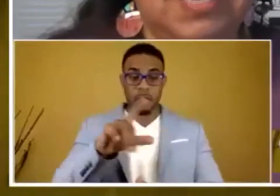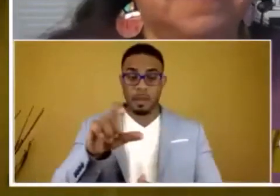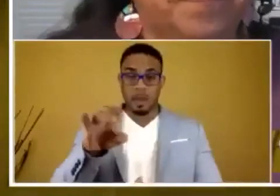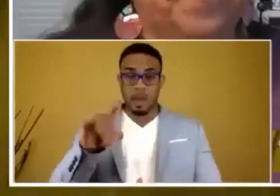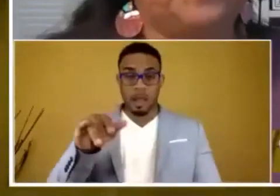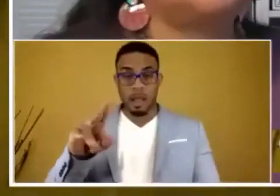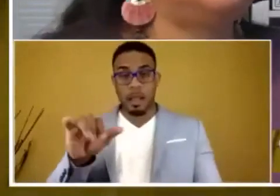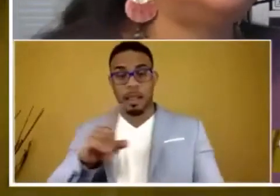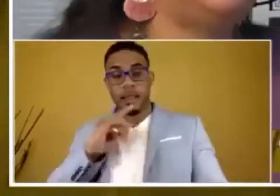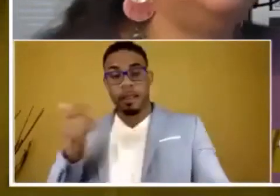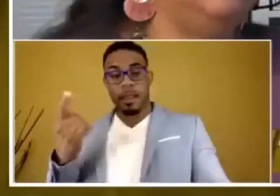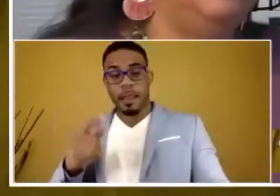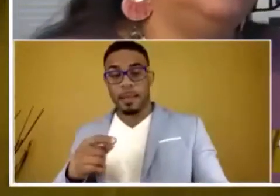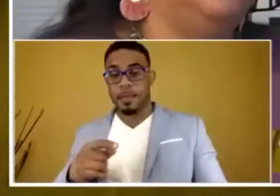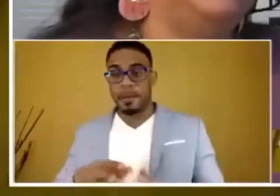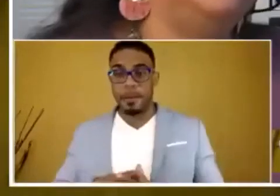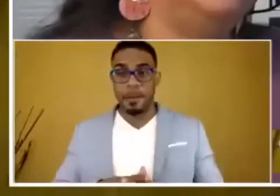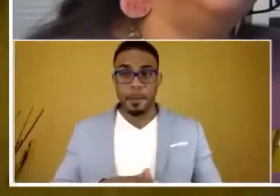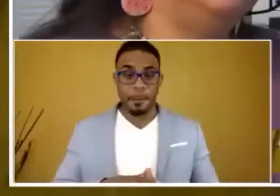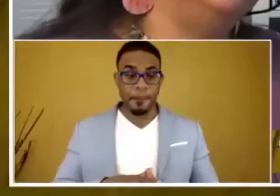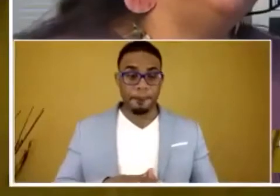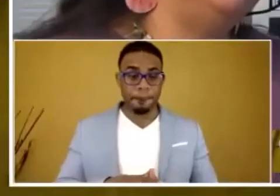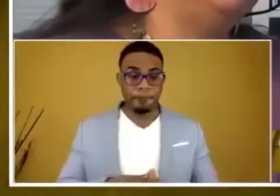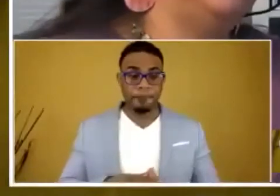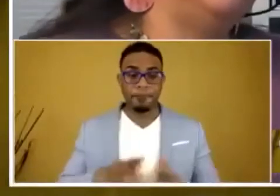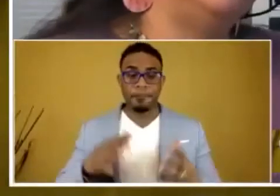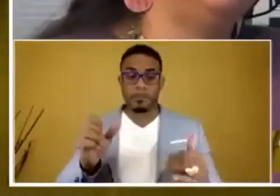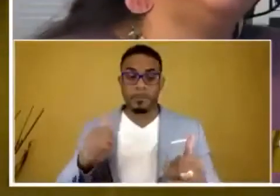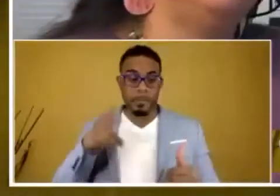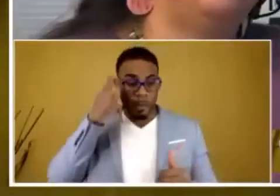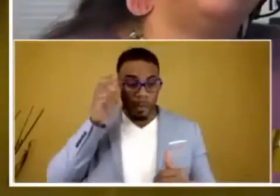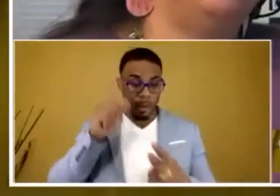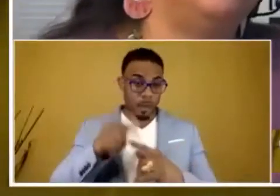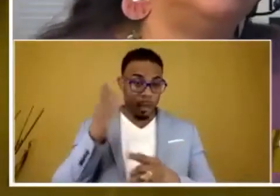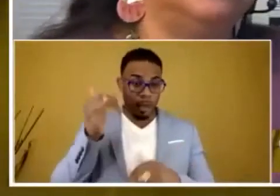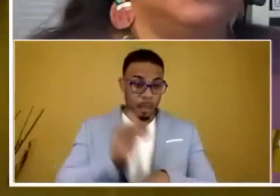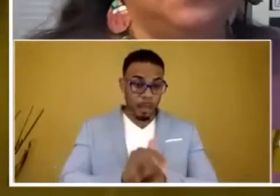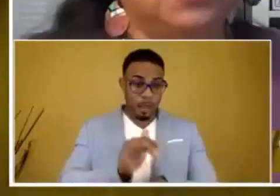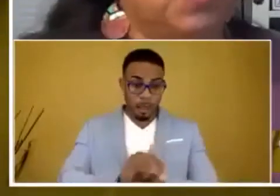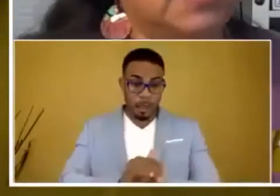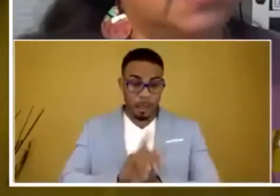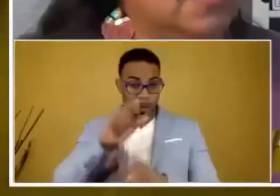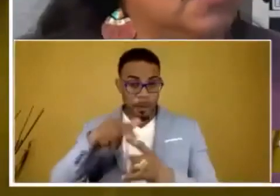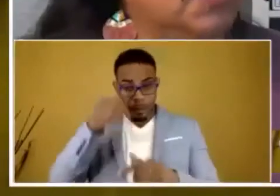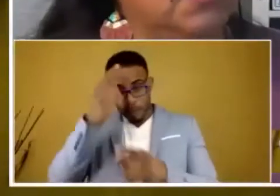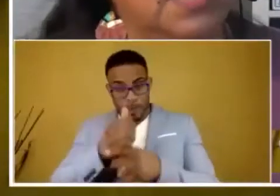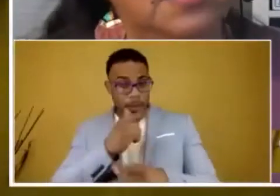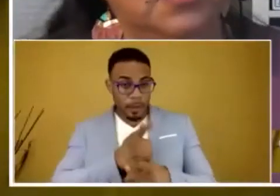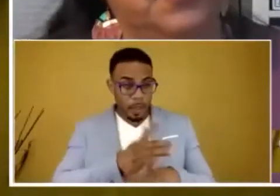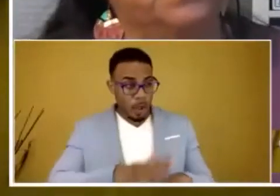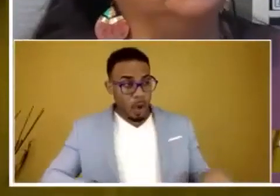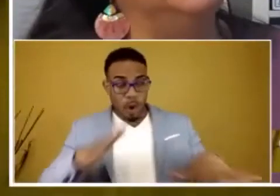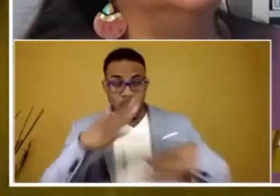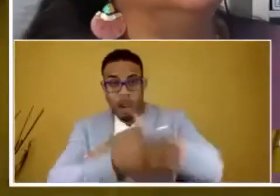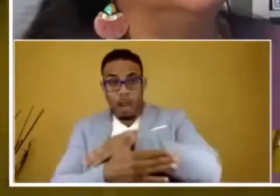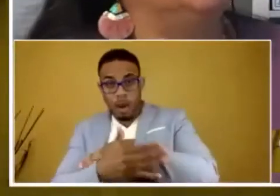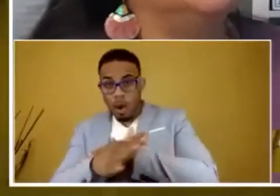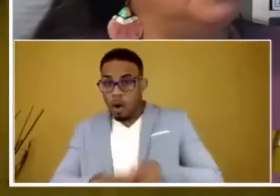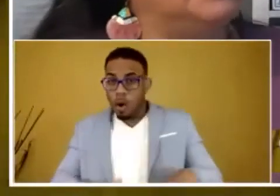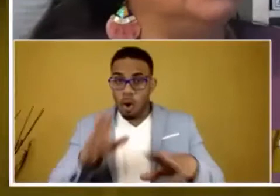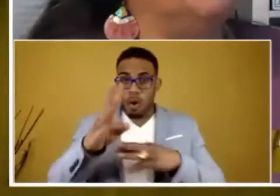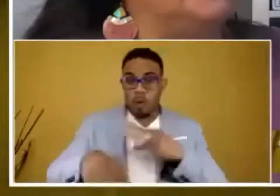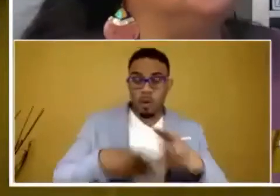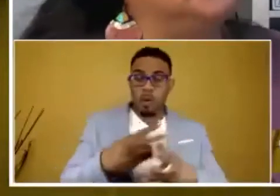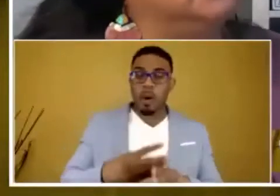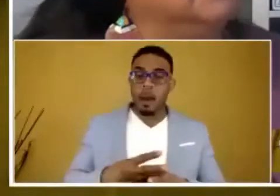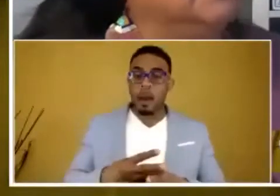is occurring. So when I listen to this speech tonight and I think about my brothers and sisters across the country, across the globe, and